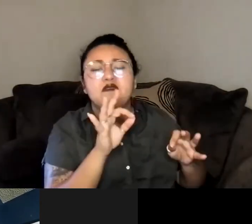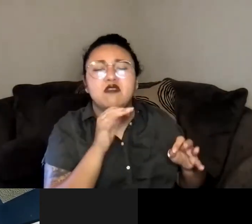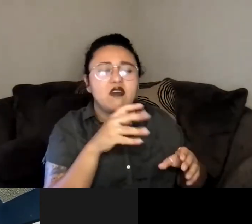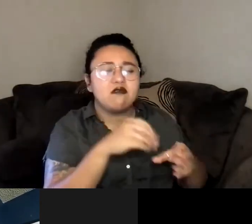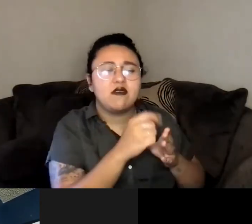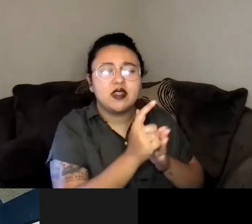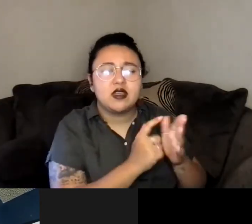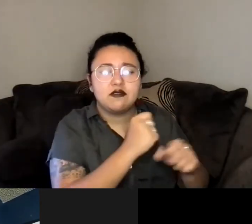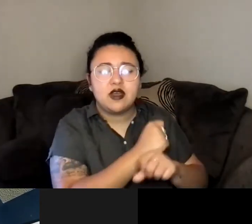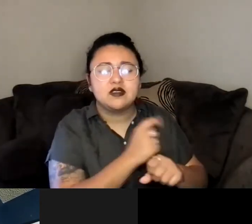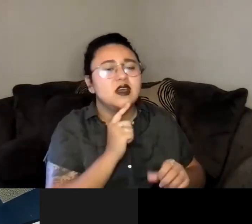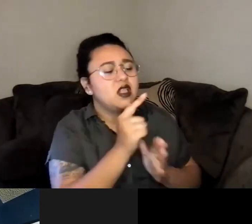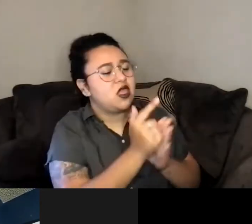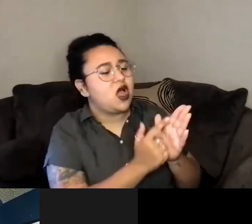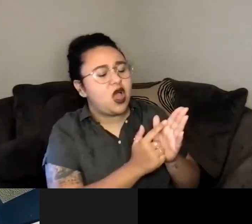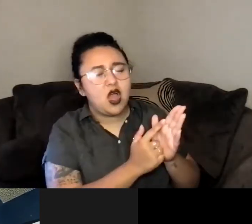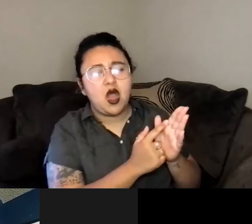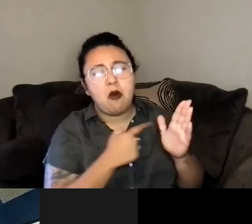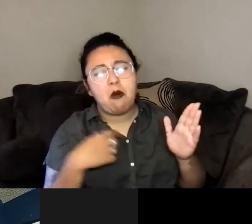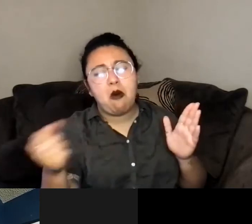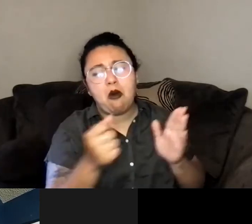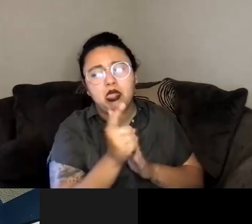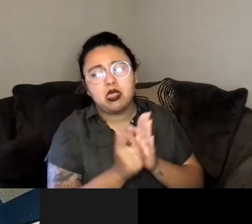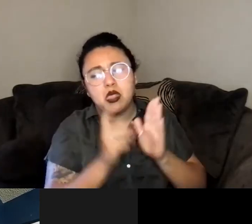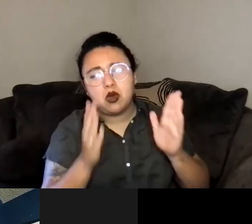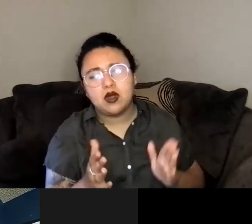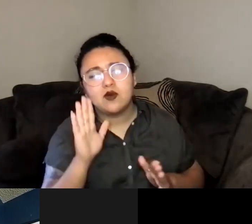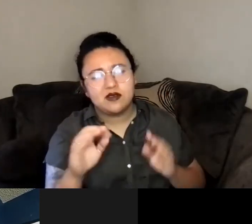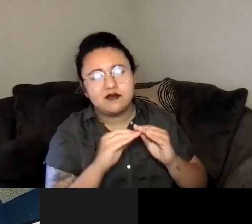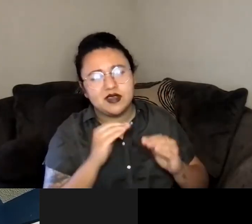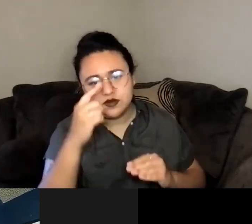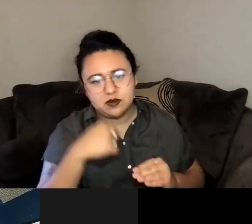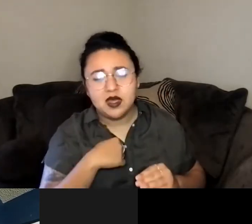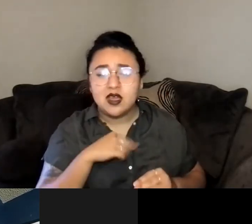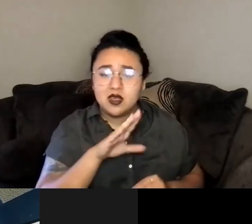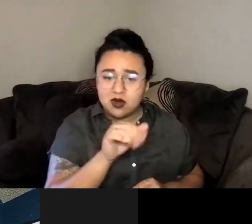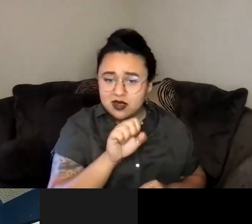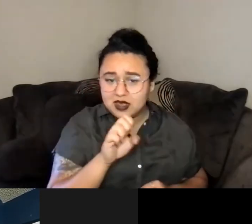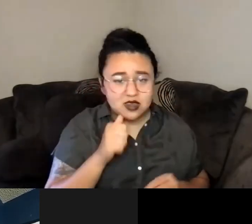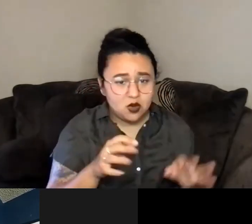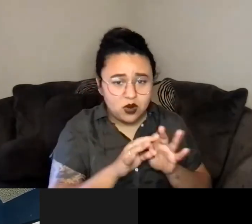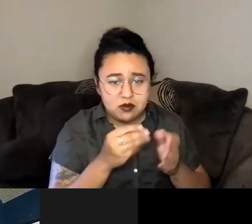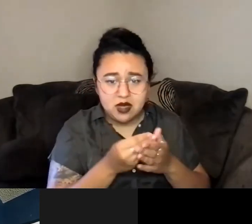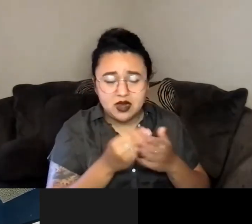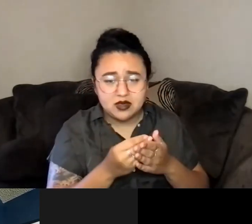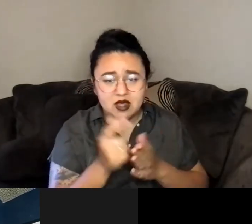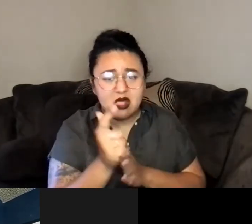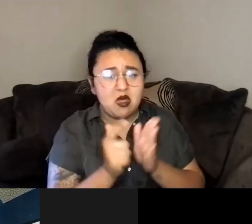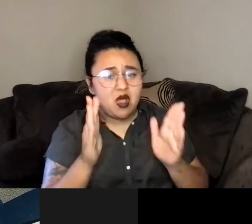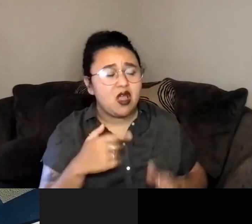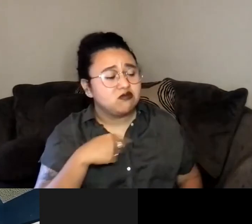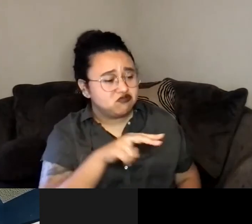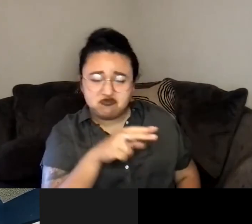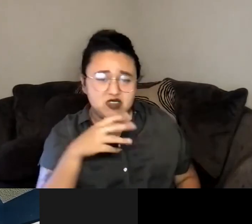is they think, well, there's a law, so I'll just get a lawyer to fix it for me. But if your case isn't worth a lot of money, then there's not going to be a lawyer who's going to want to take